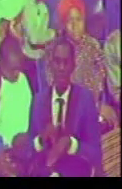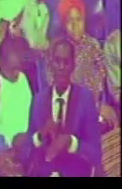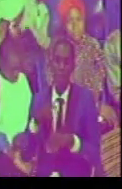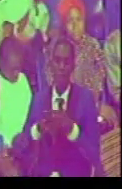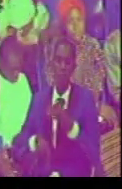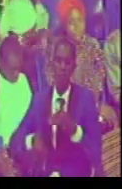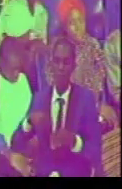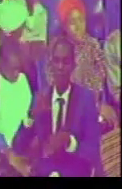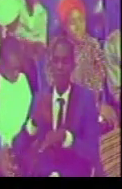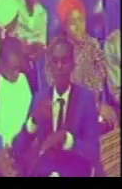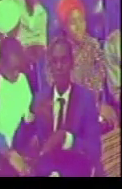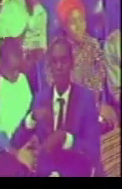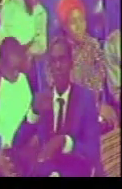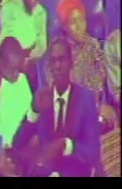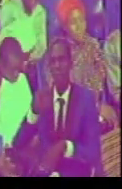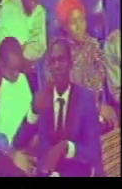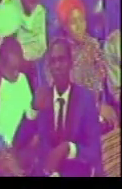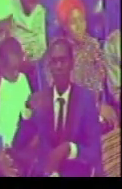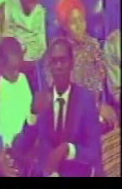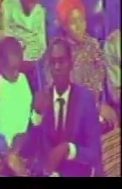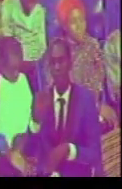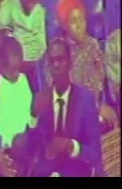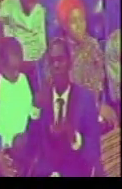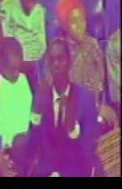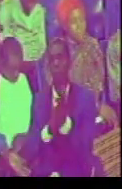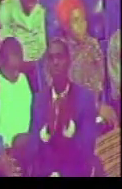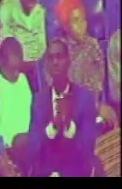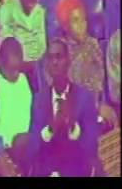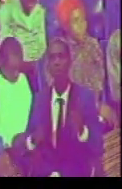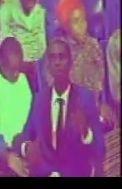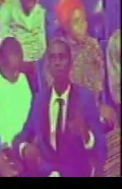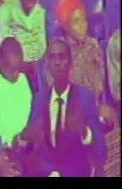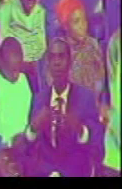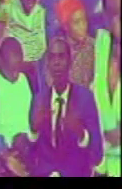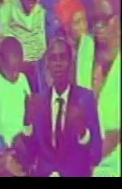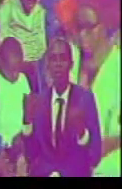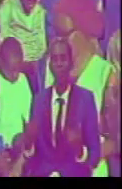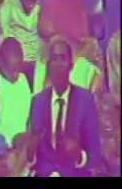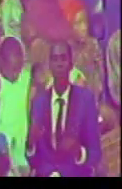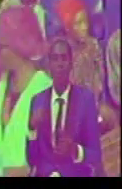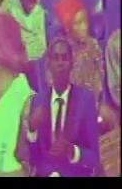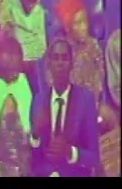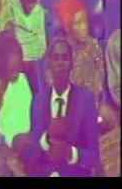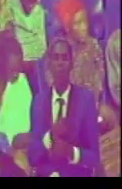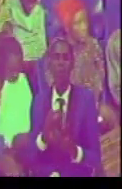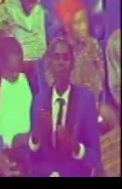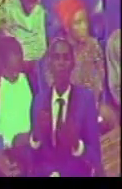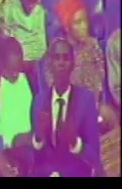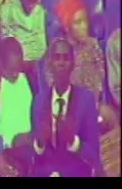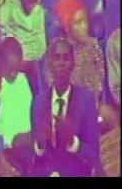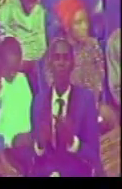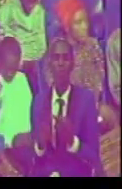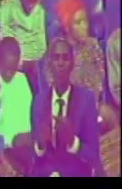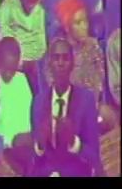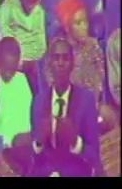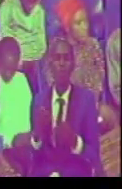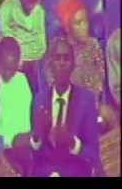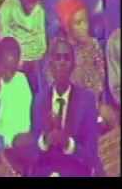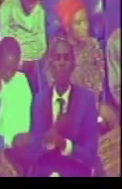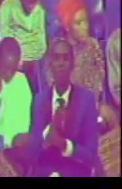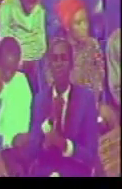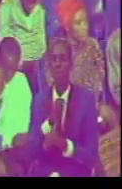Deeperlife Kakampe in Abuja. Praise the Lord. And right now we want